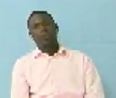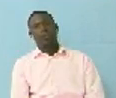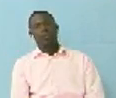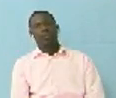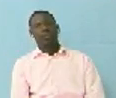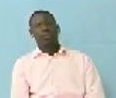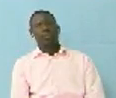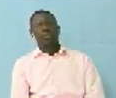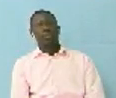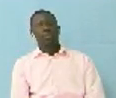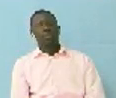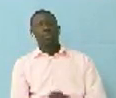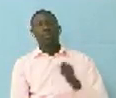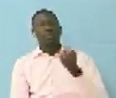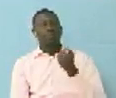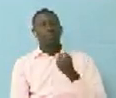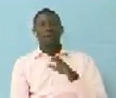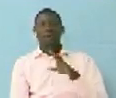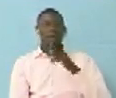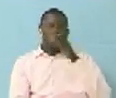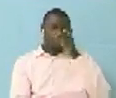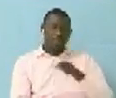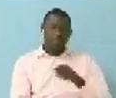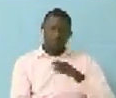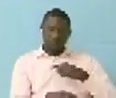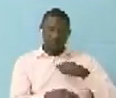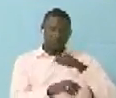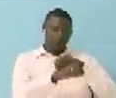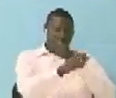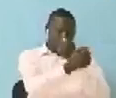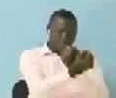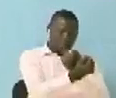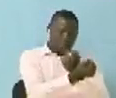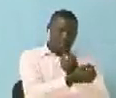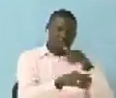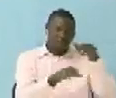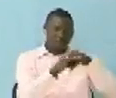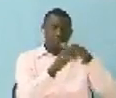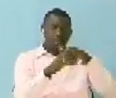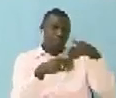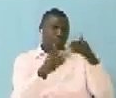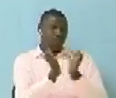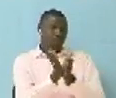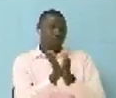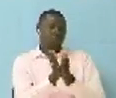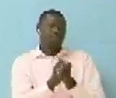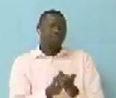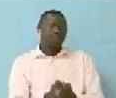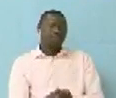Simply anybody arrested amongst the panelists or the panel,